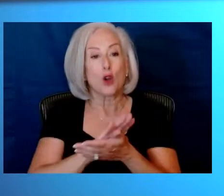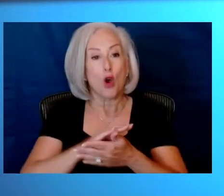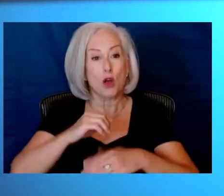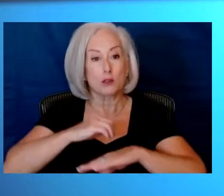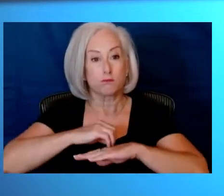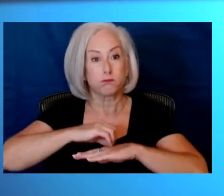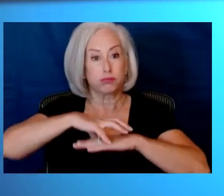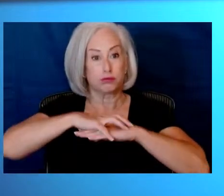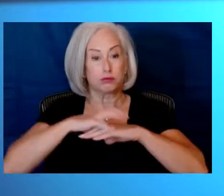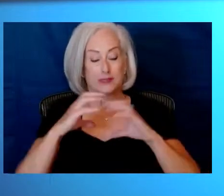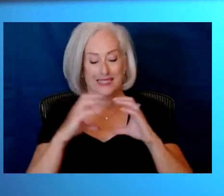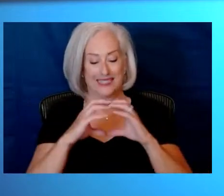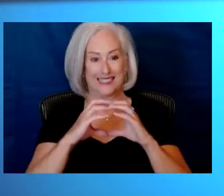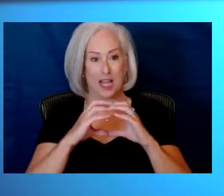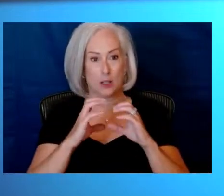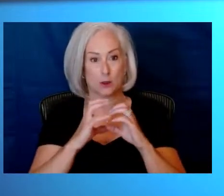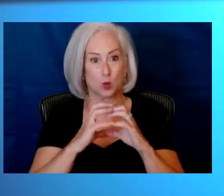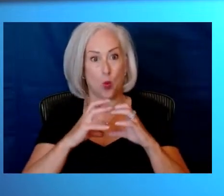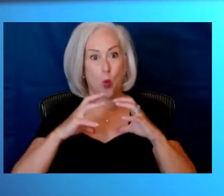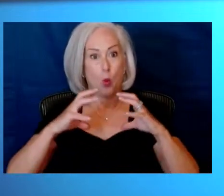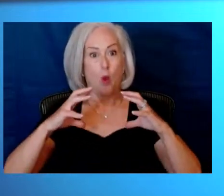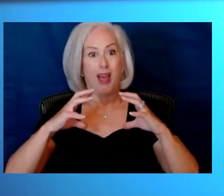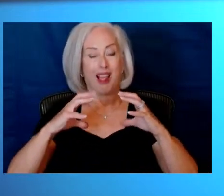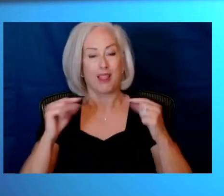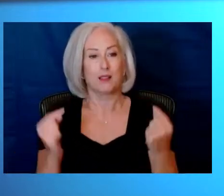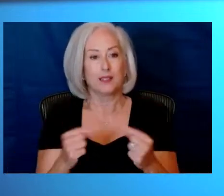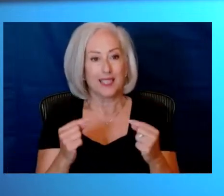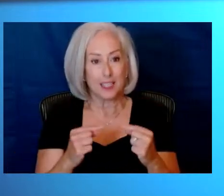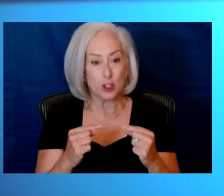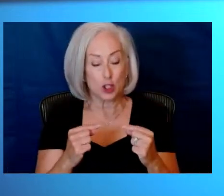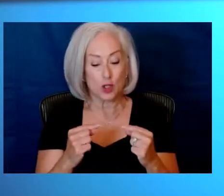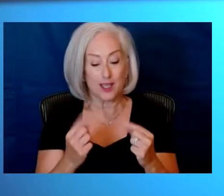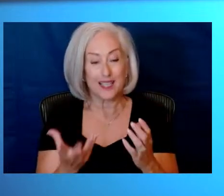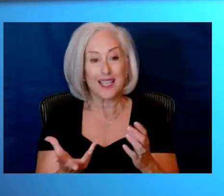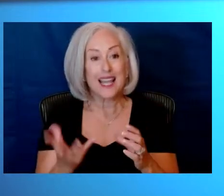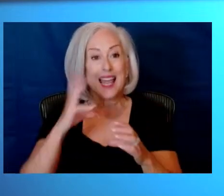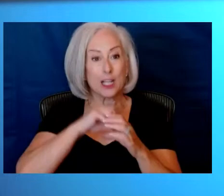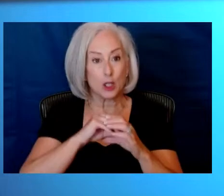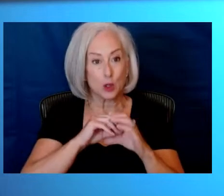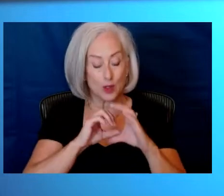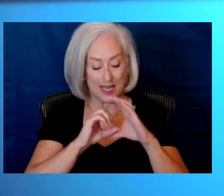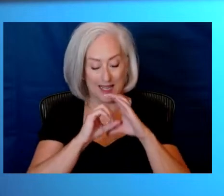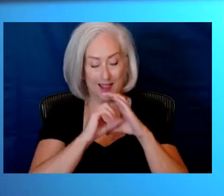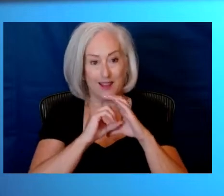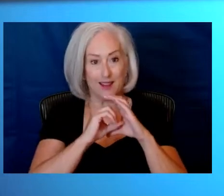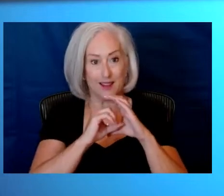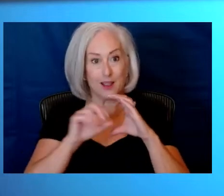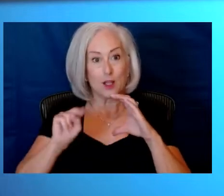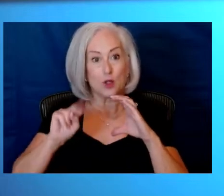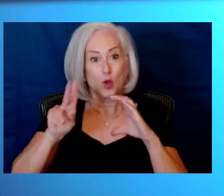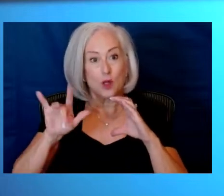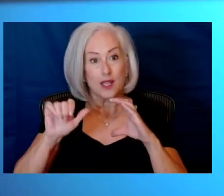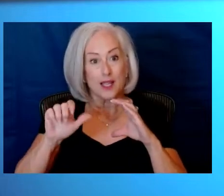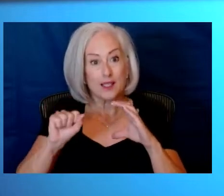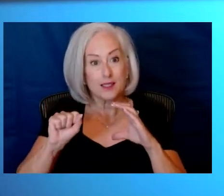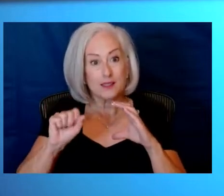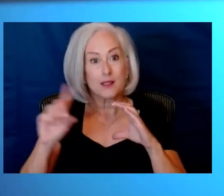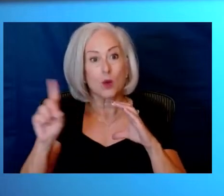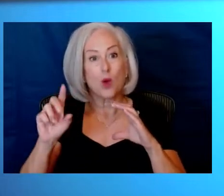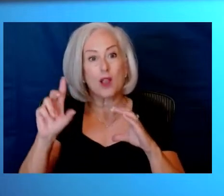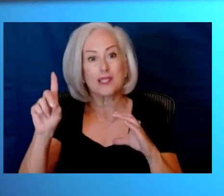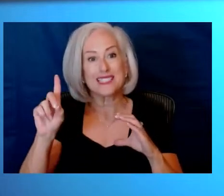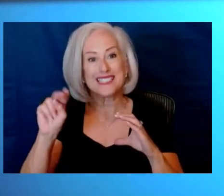to the cells in various parts of cells, including the nucleus where the DNA is. And those injuries can